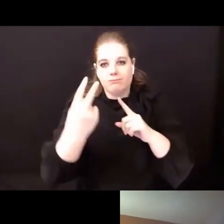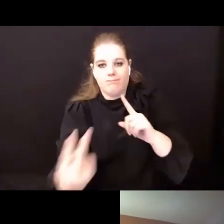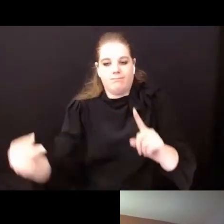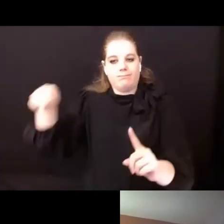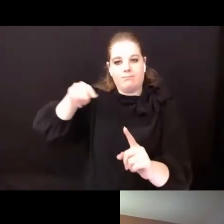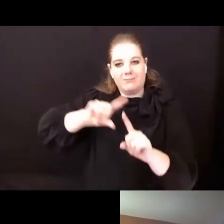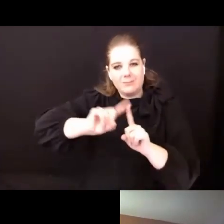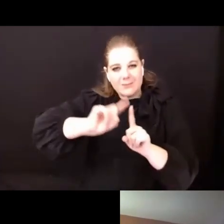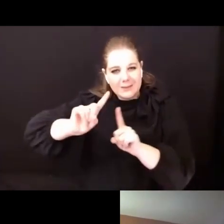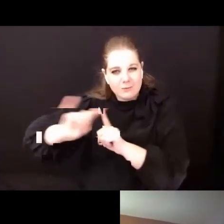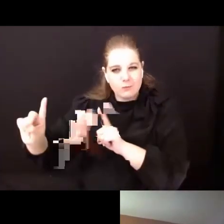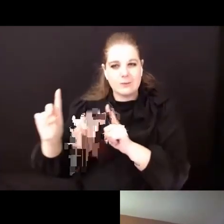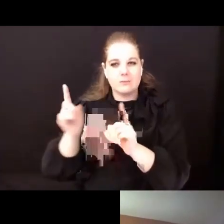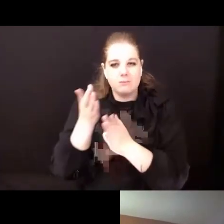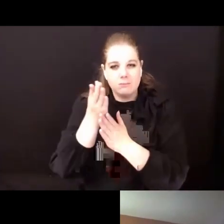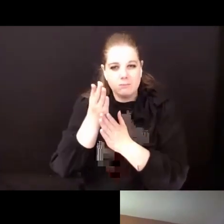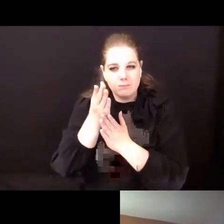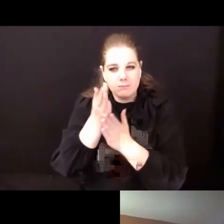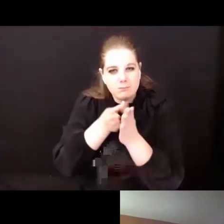of disability, from